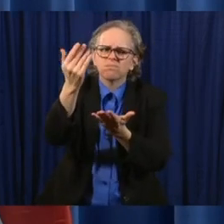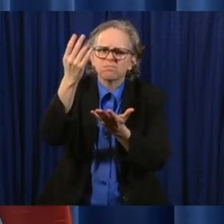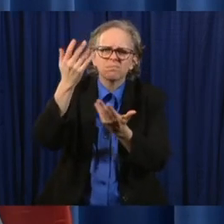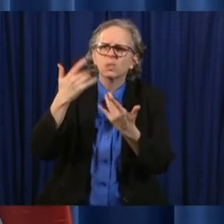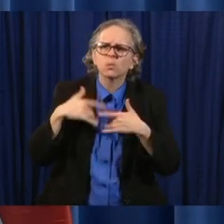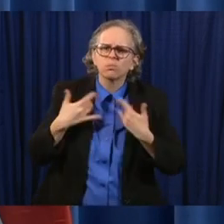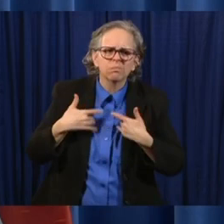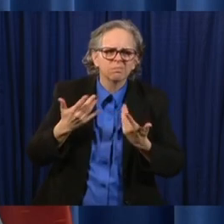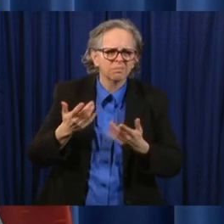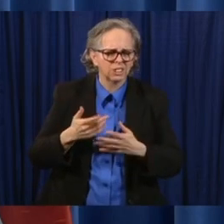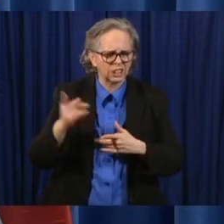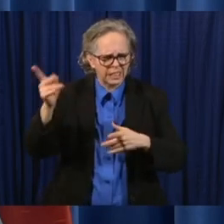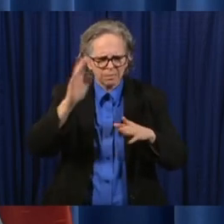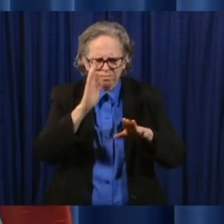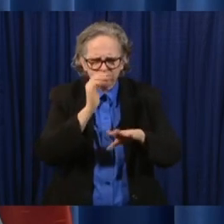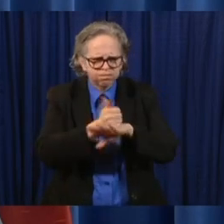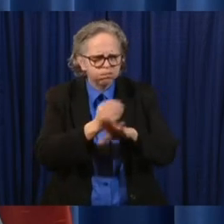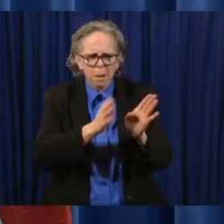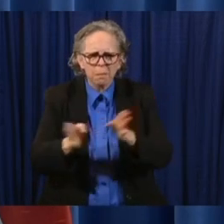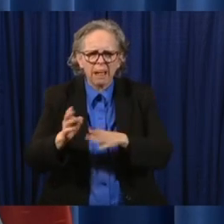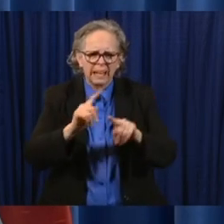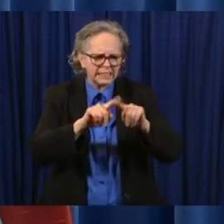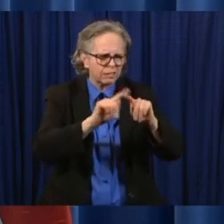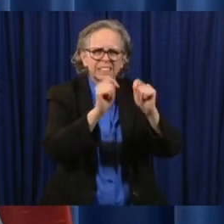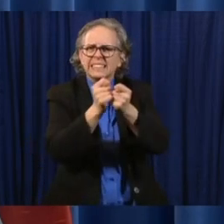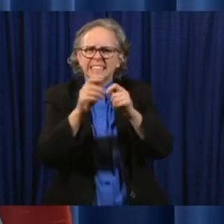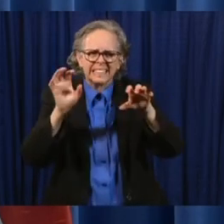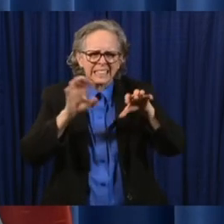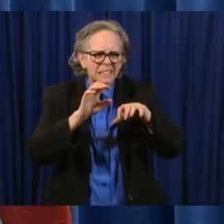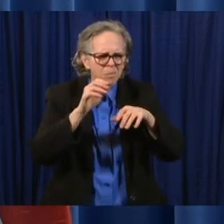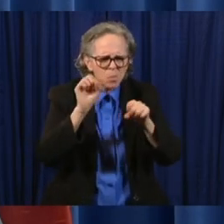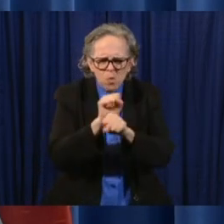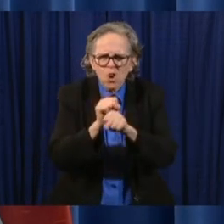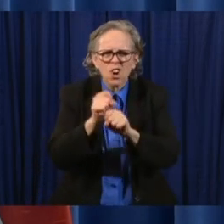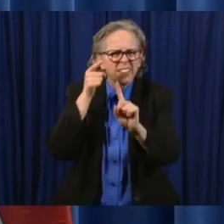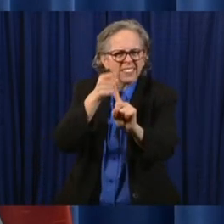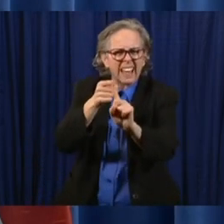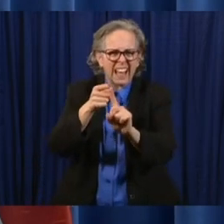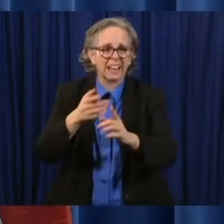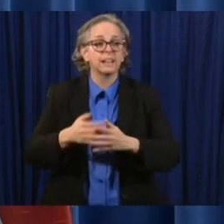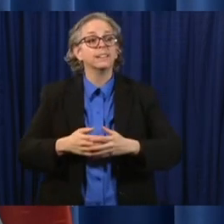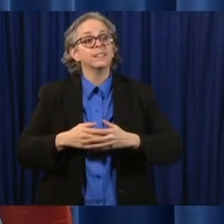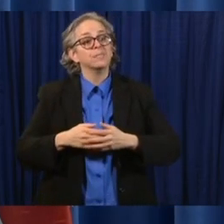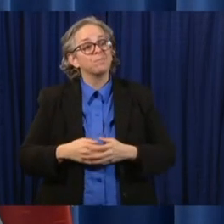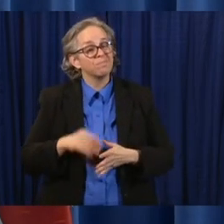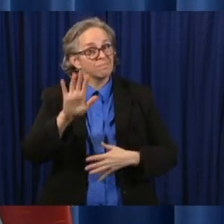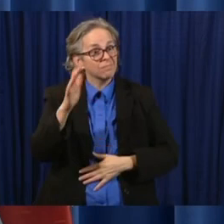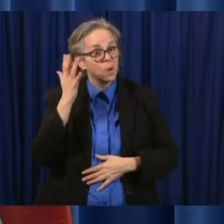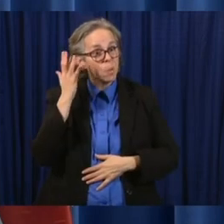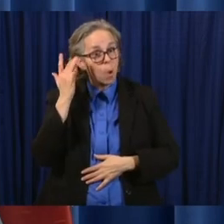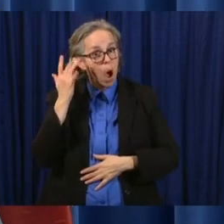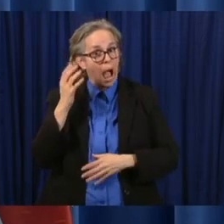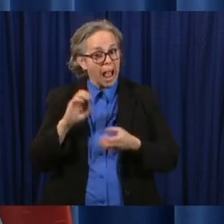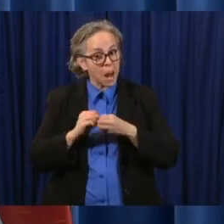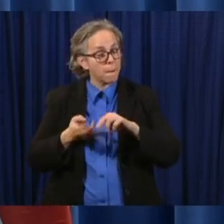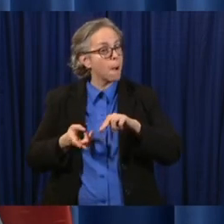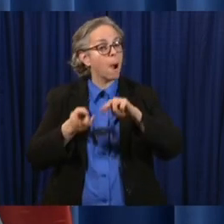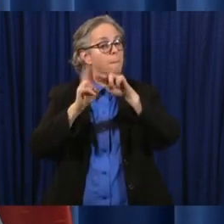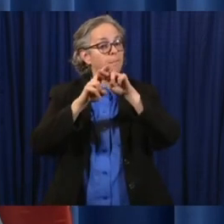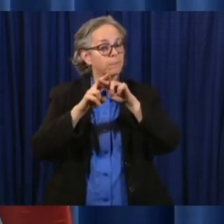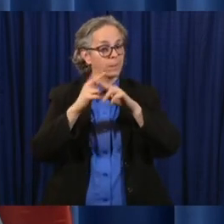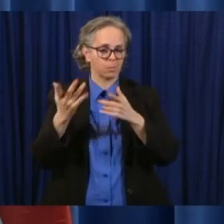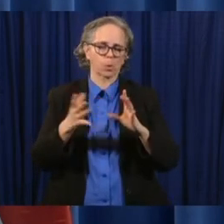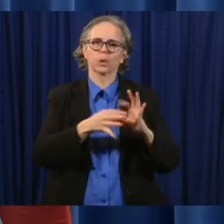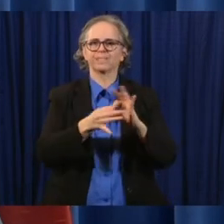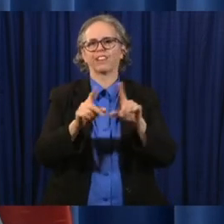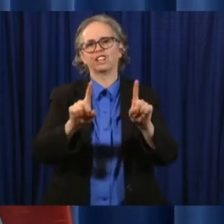teams together that are working on this. The reason that you're seeing the numbers spike, of course, is because we are massively